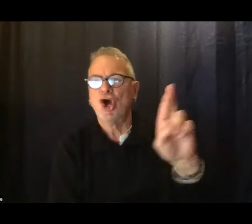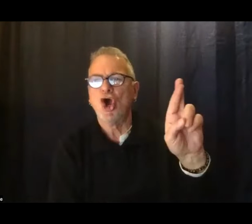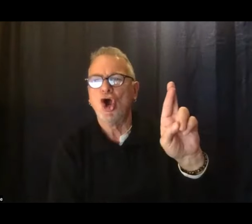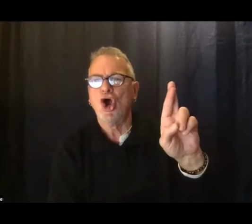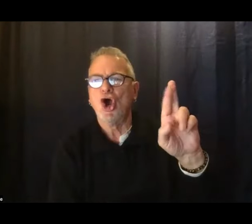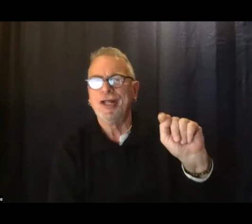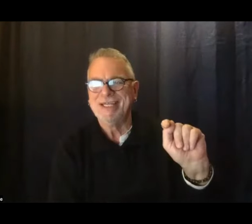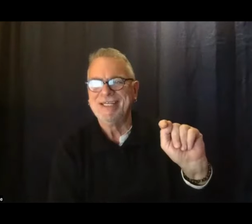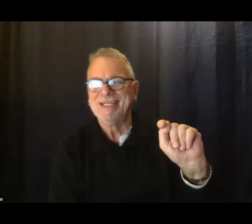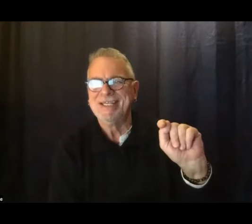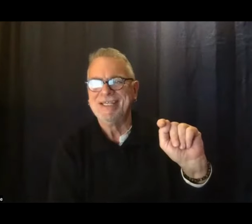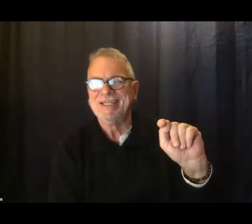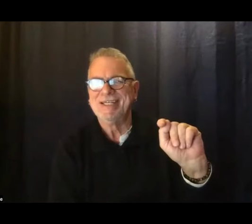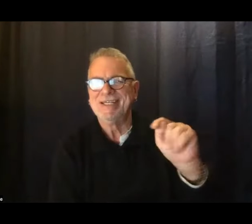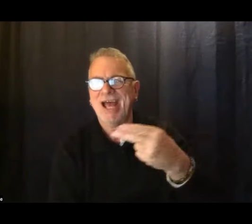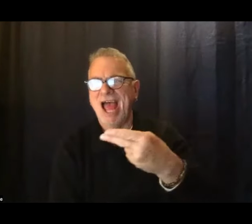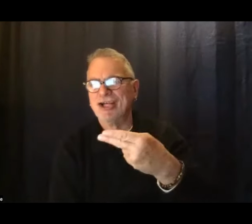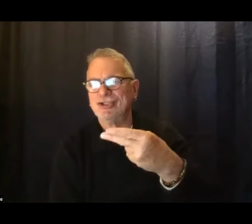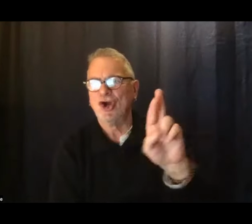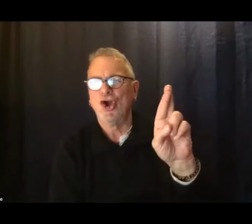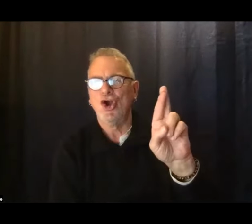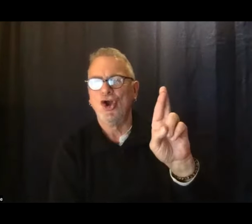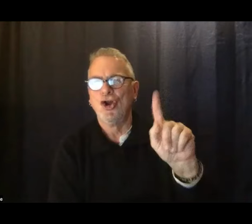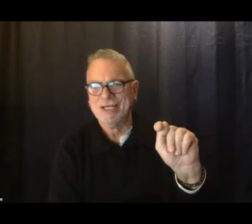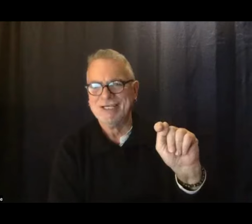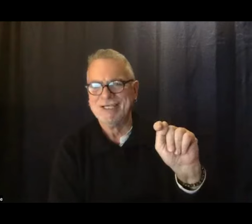just changing over to an R. H-U-R-T.